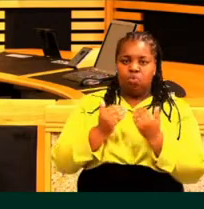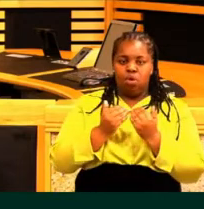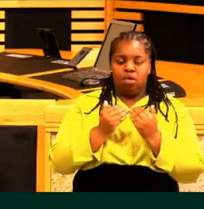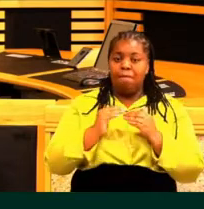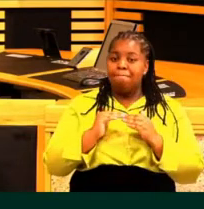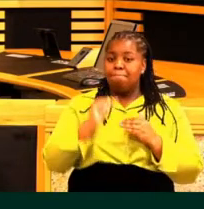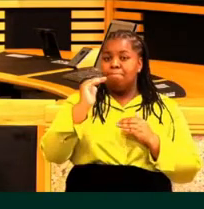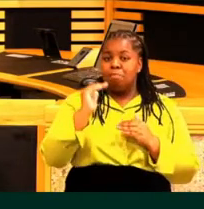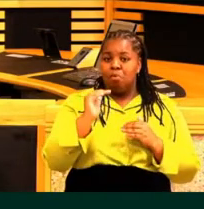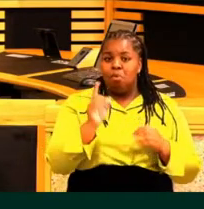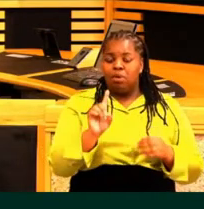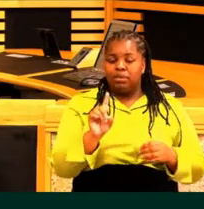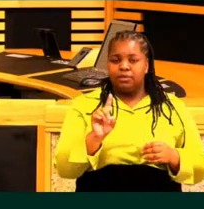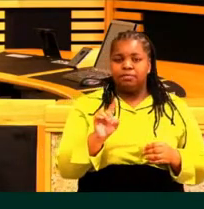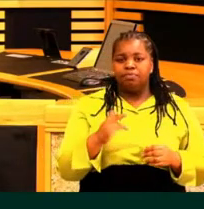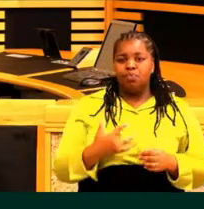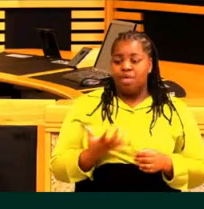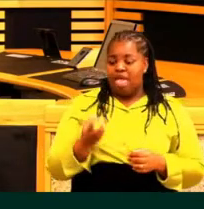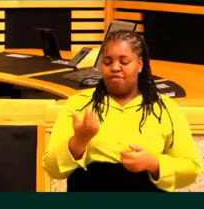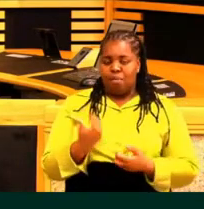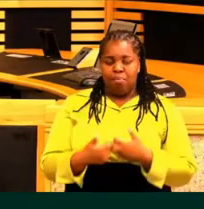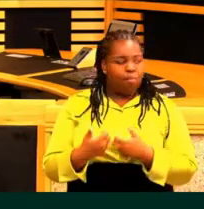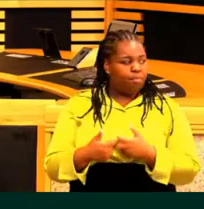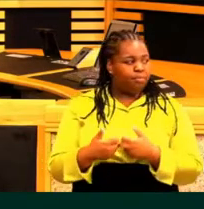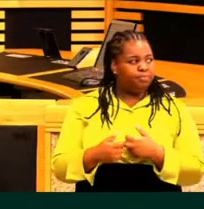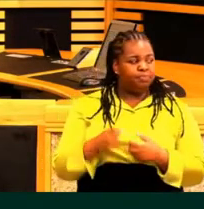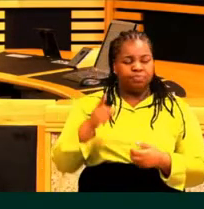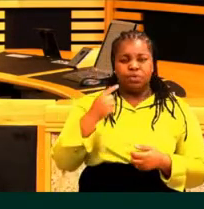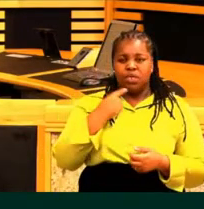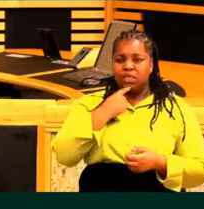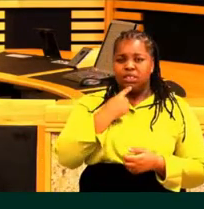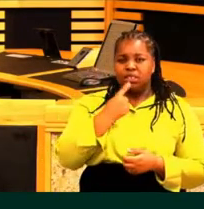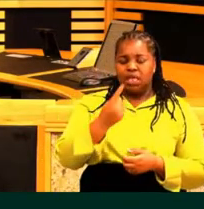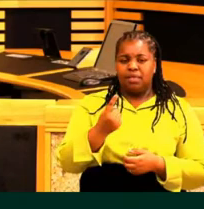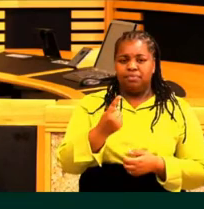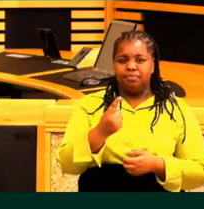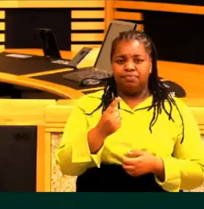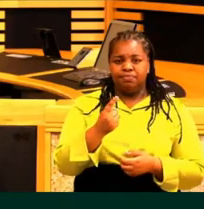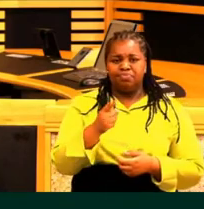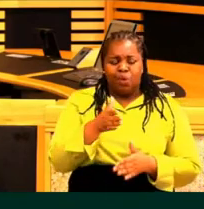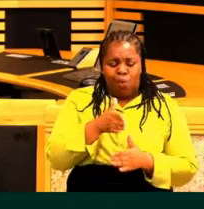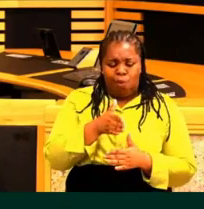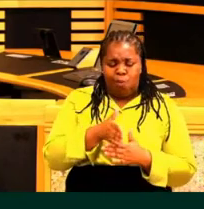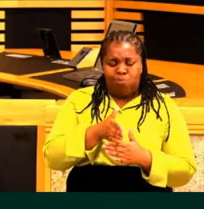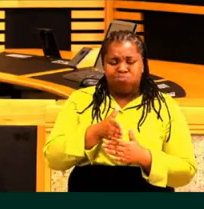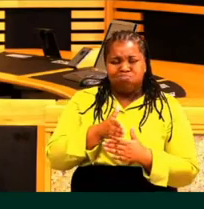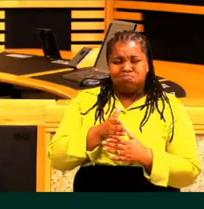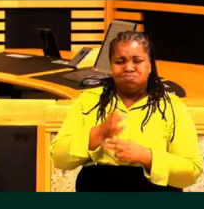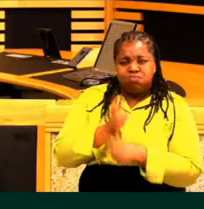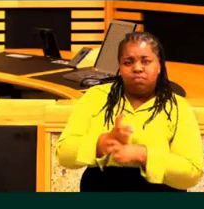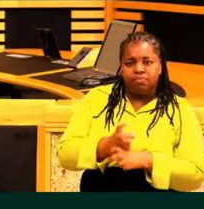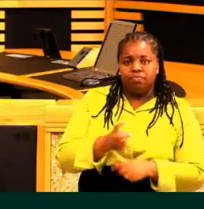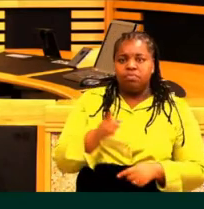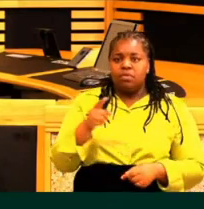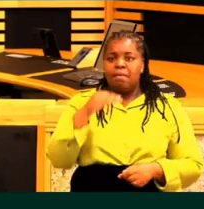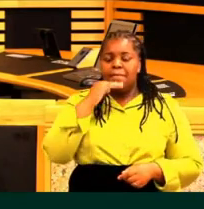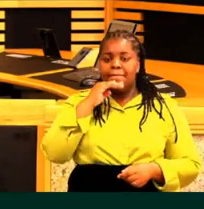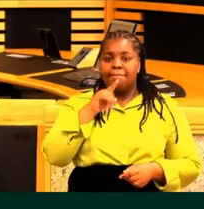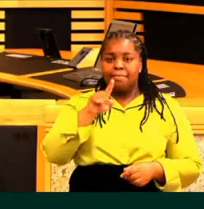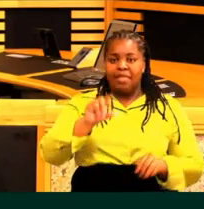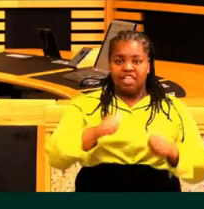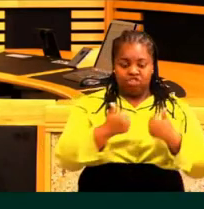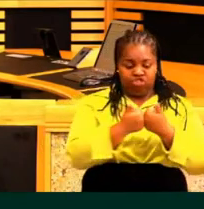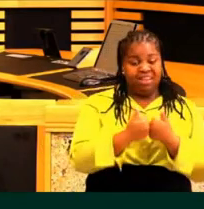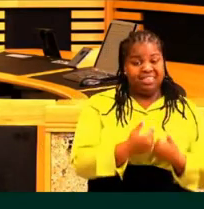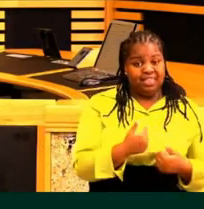broadly there is a problem of what guy standing calls precarious work in other words within the challenge